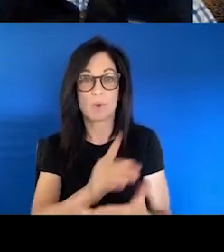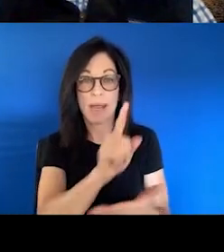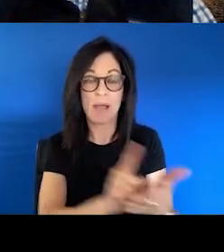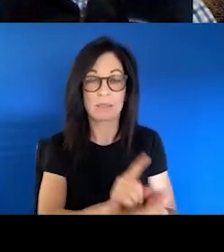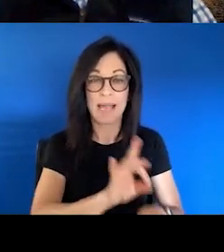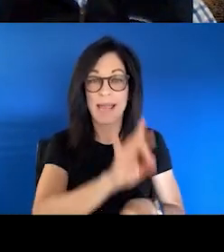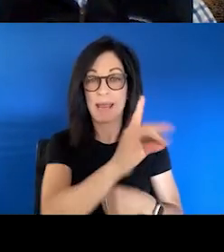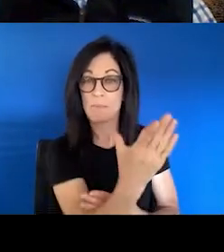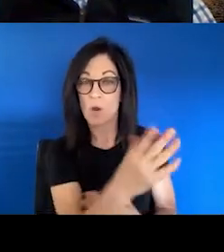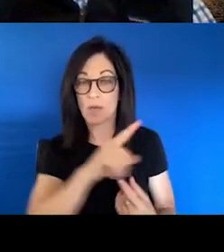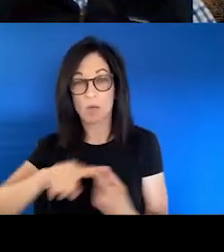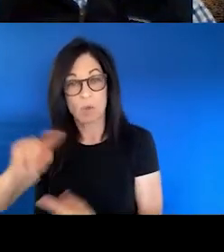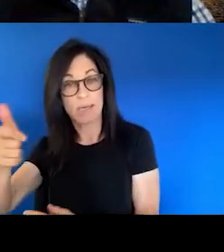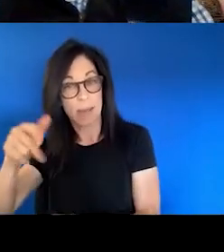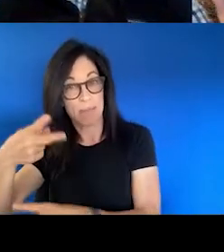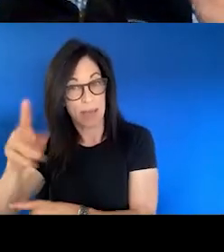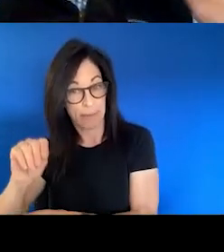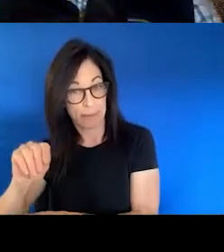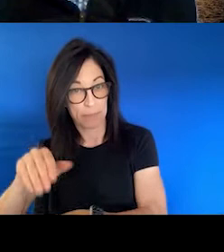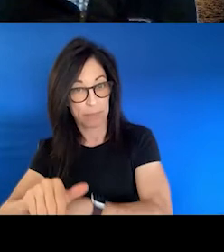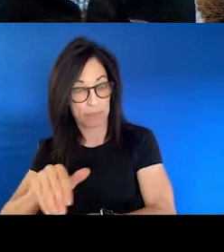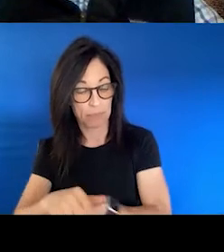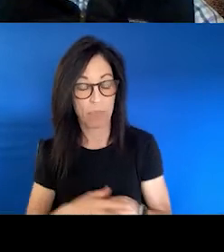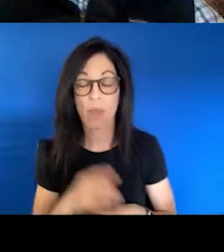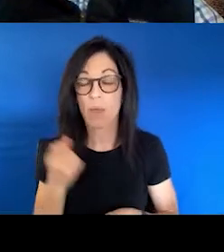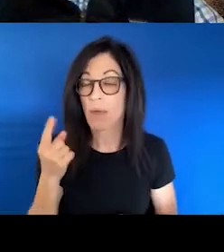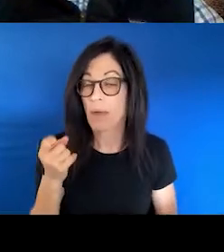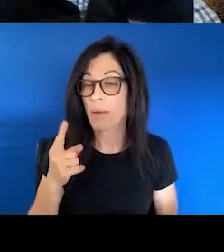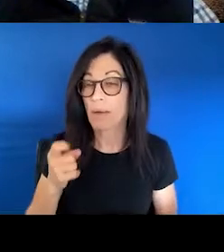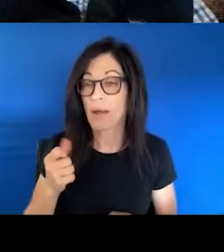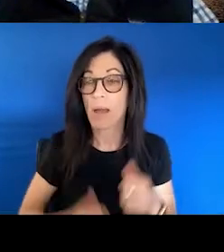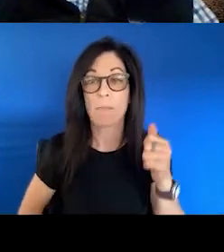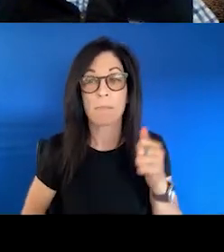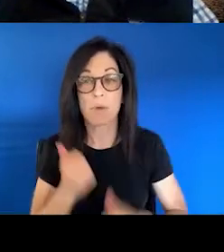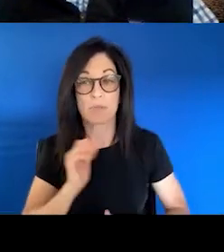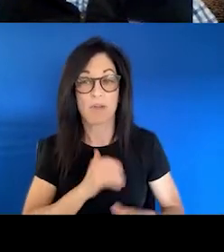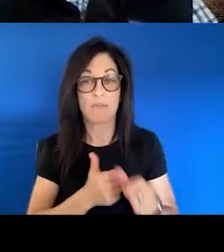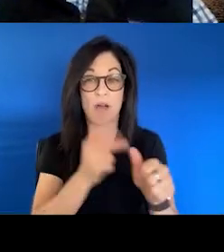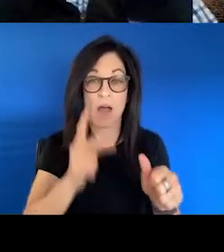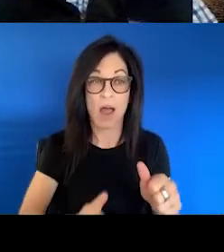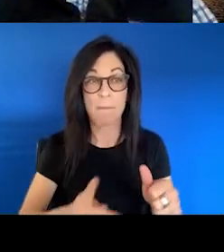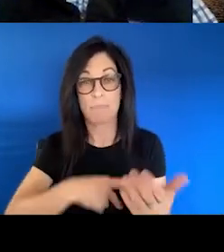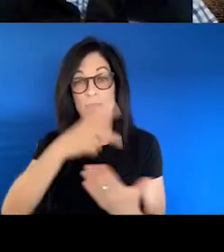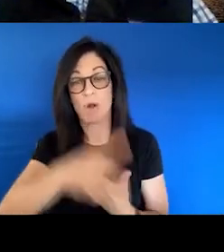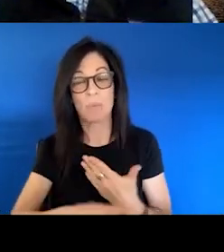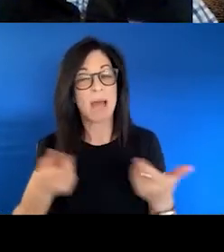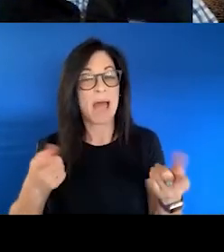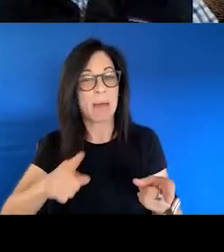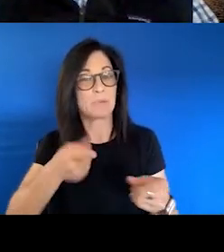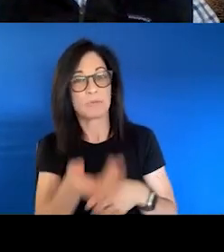p.m. But keep in mind, the grander scope of our follow-up program functions in a 24/7